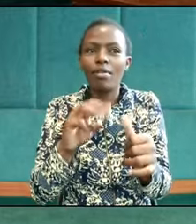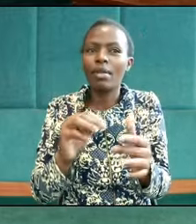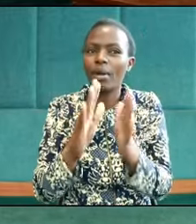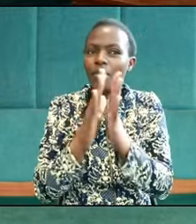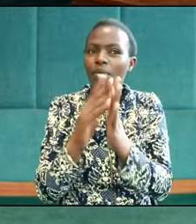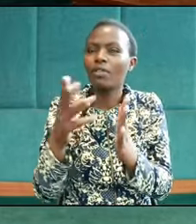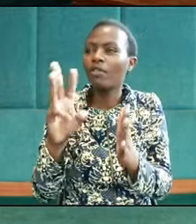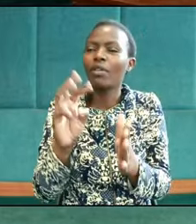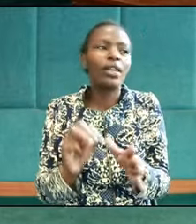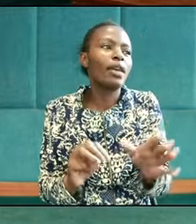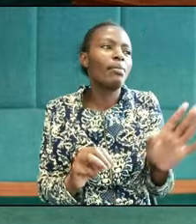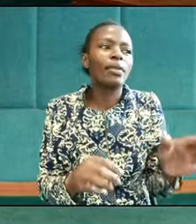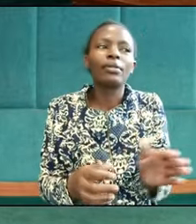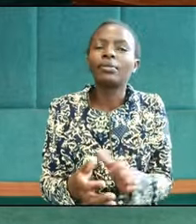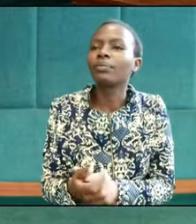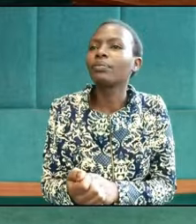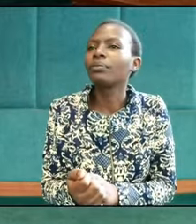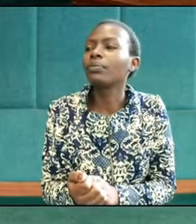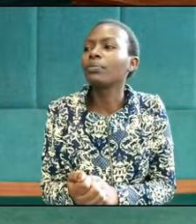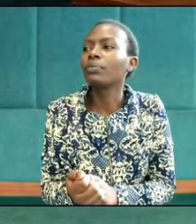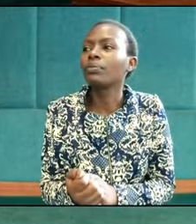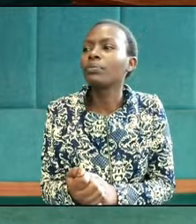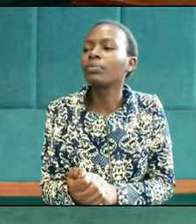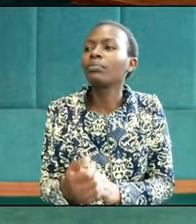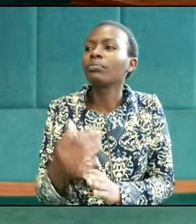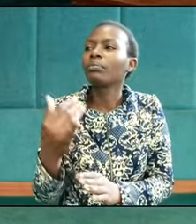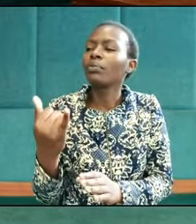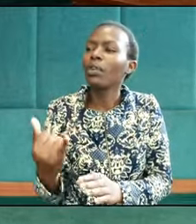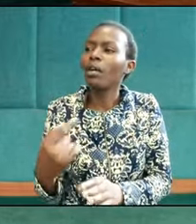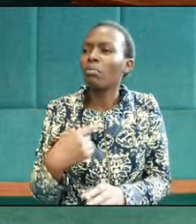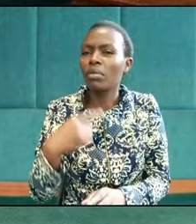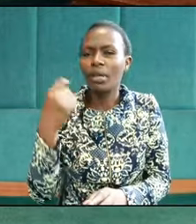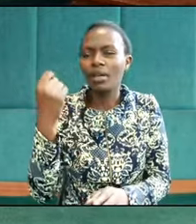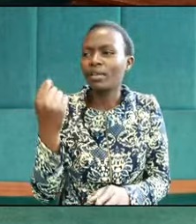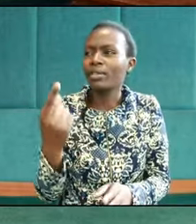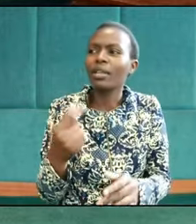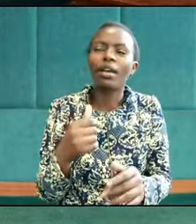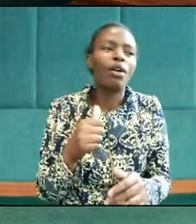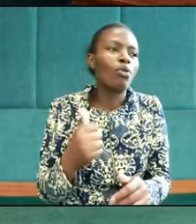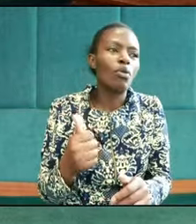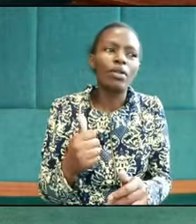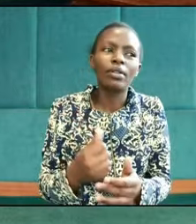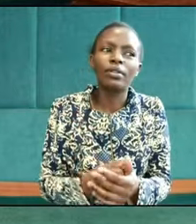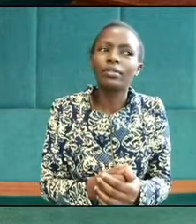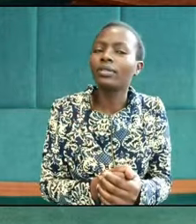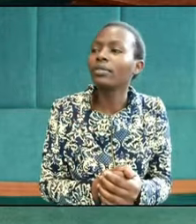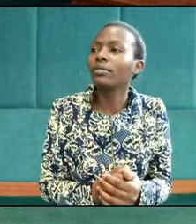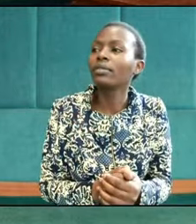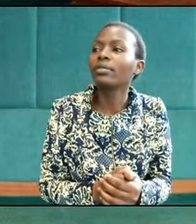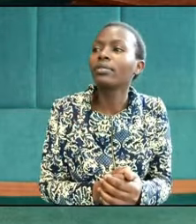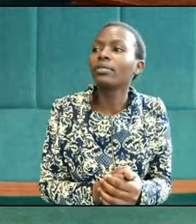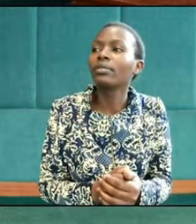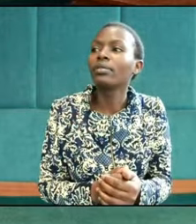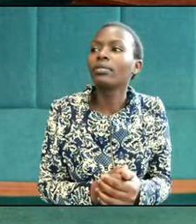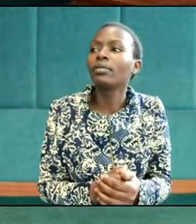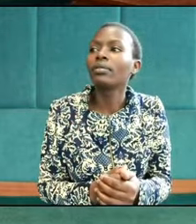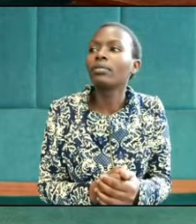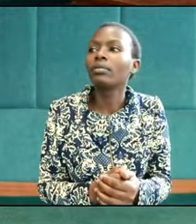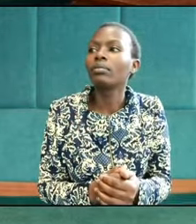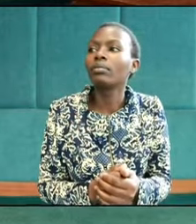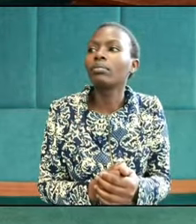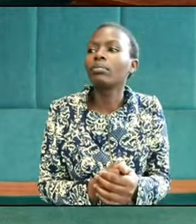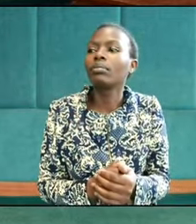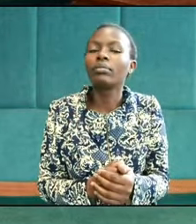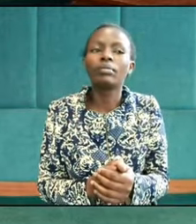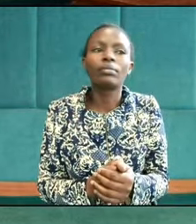Lord's Supper is. Aha! I get it now, but let's break it down for our younger audience. Okay, Andy, that means we have to